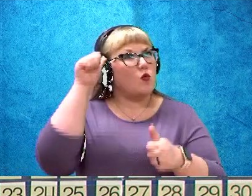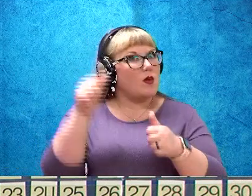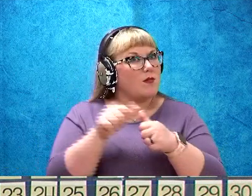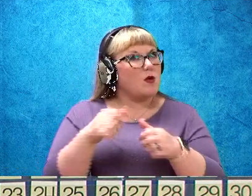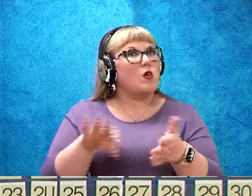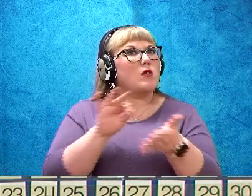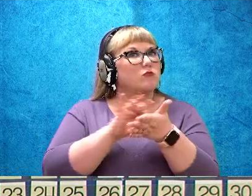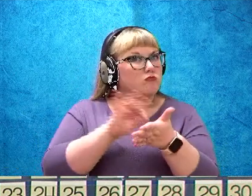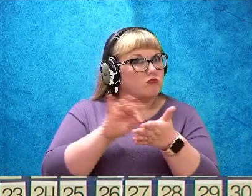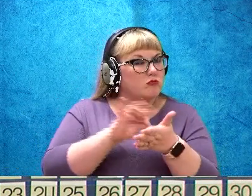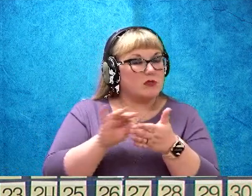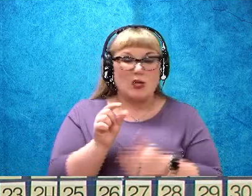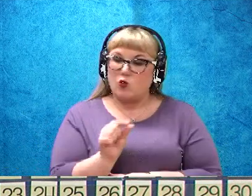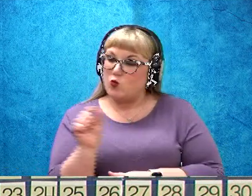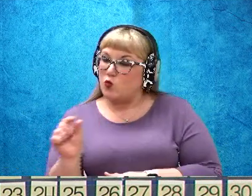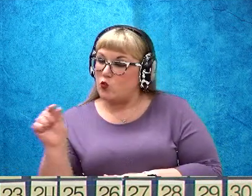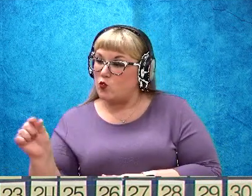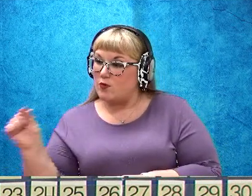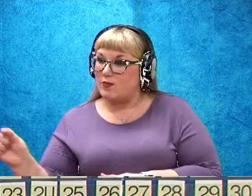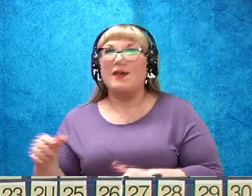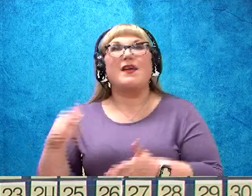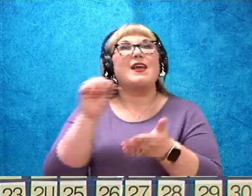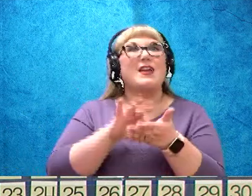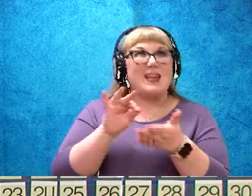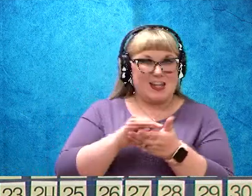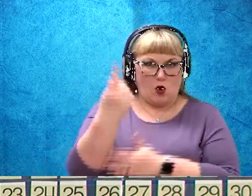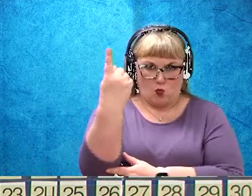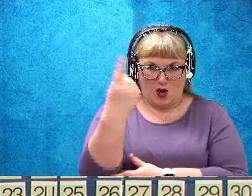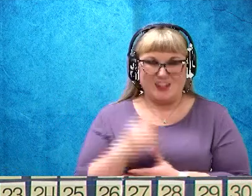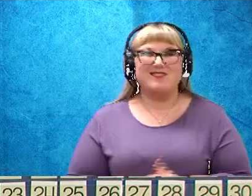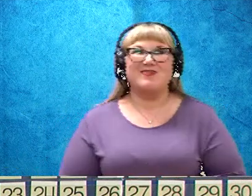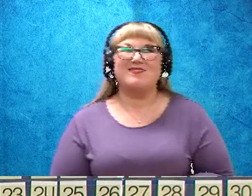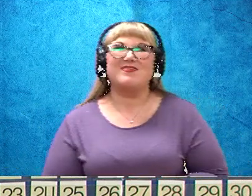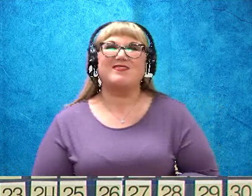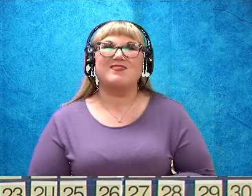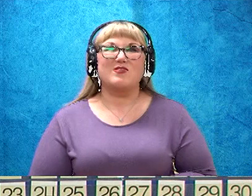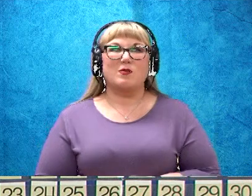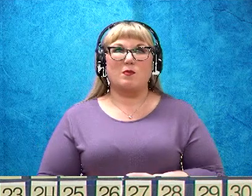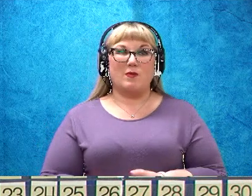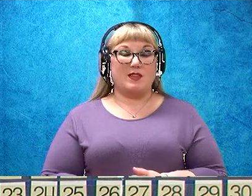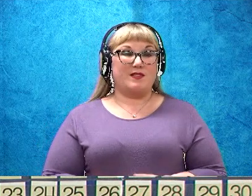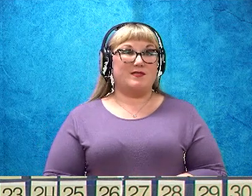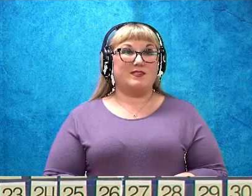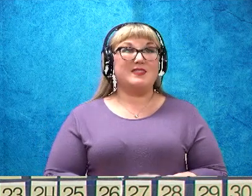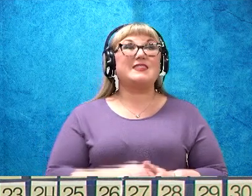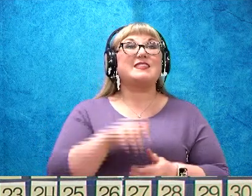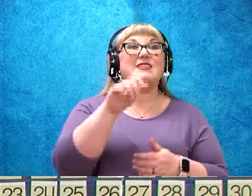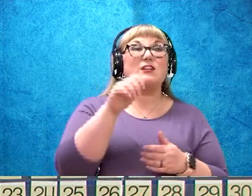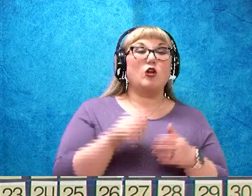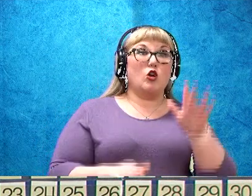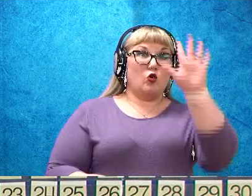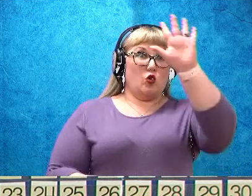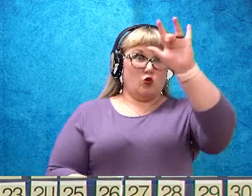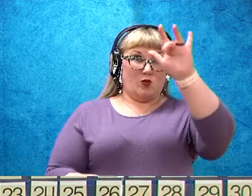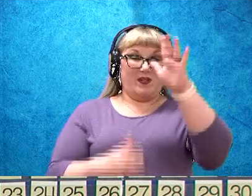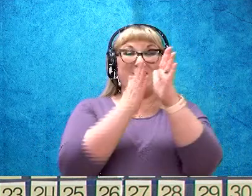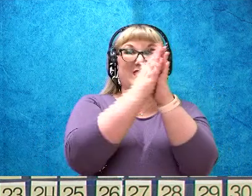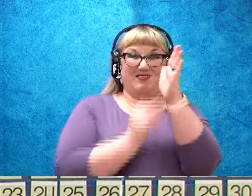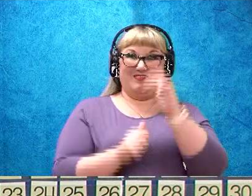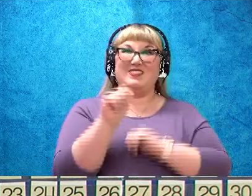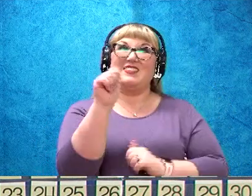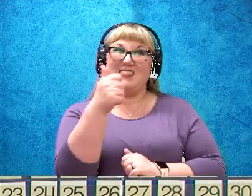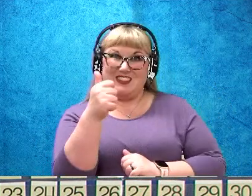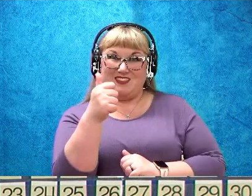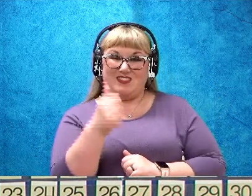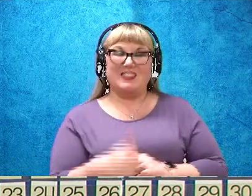start counting those cubes, you count by a 1. So 10 less than 25